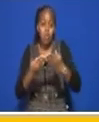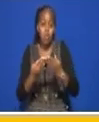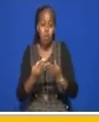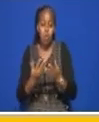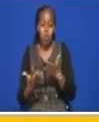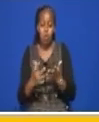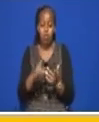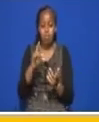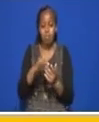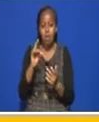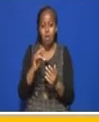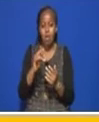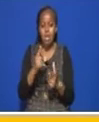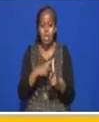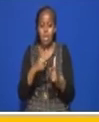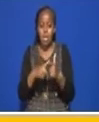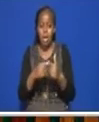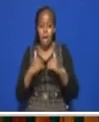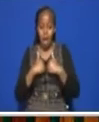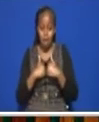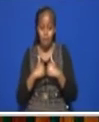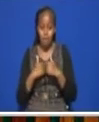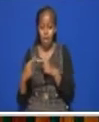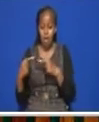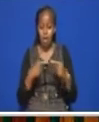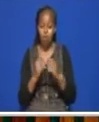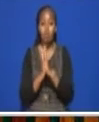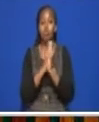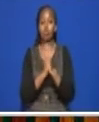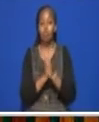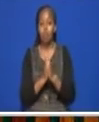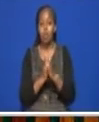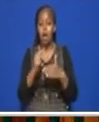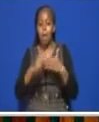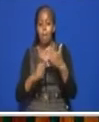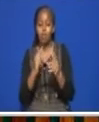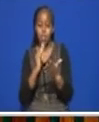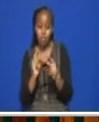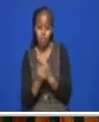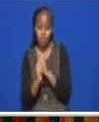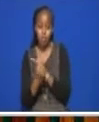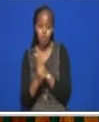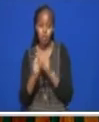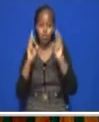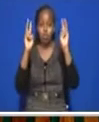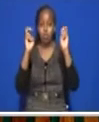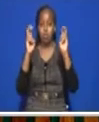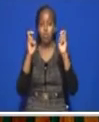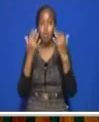them and come up with an argument about such topics.